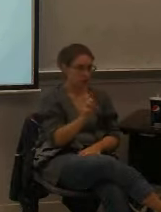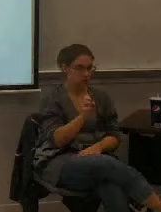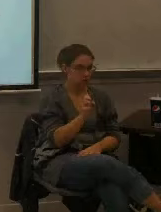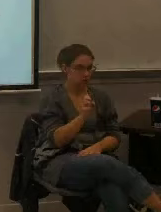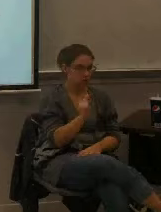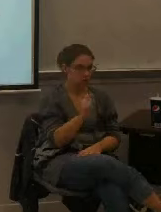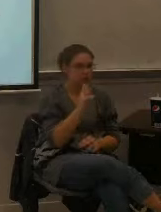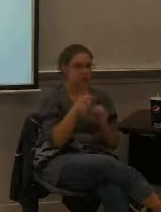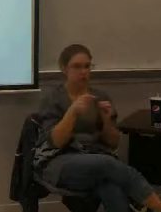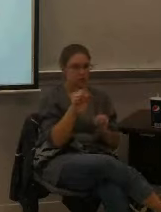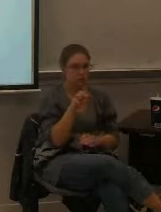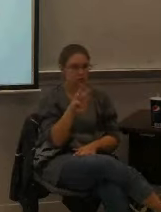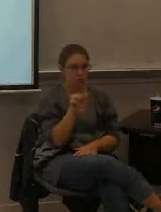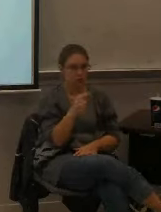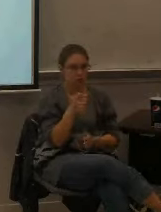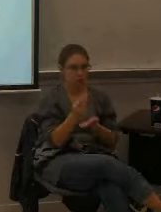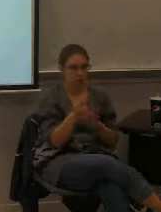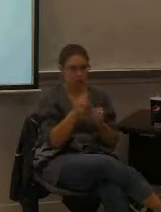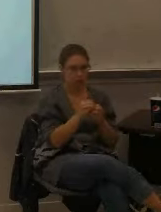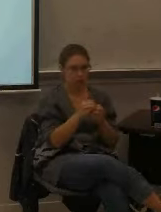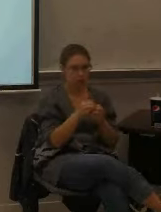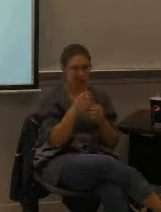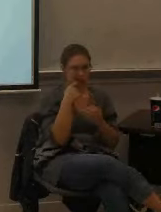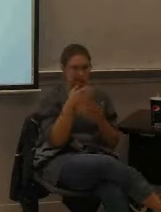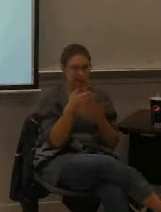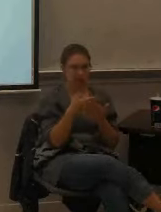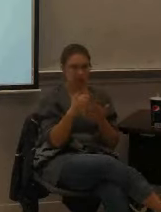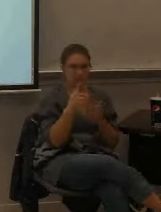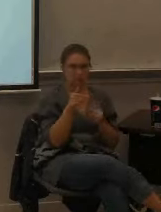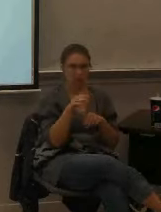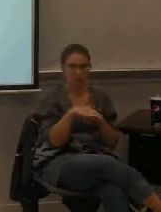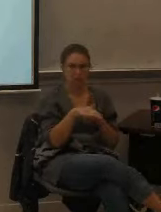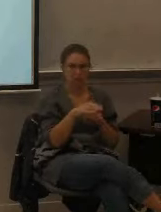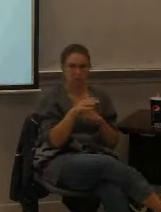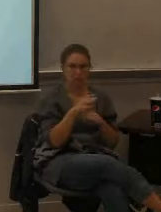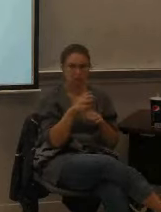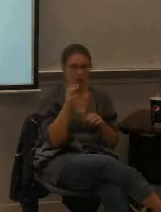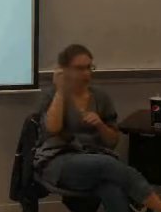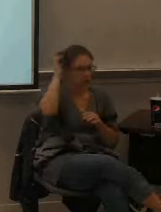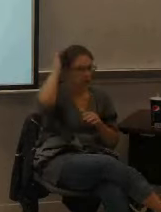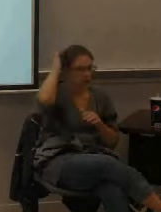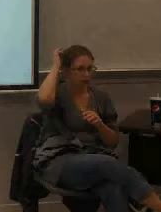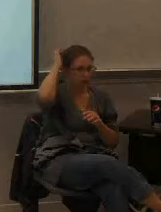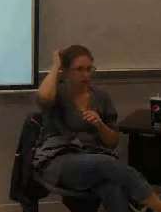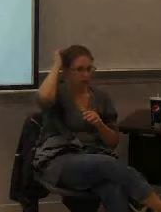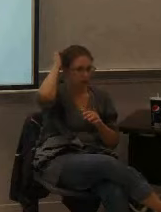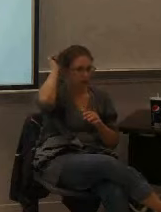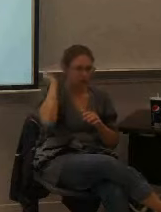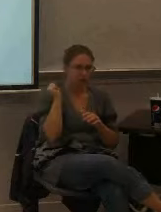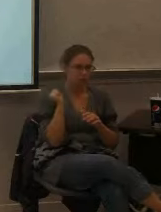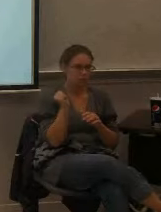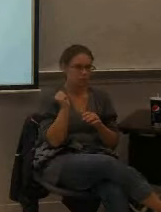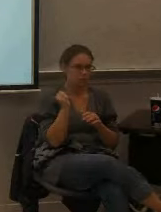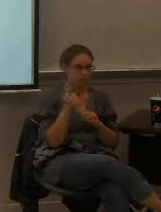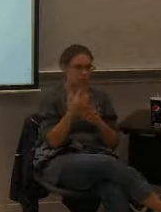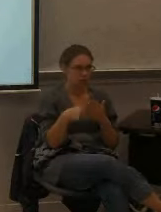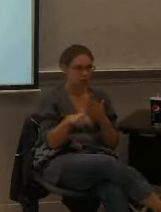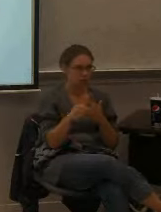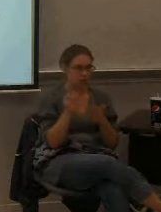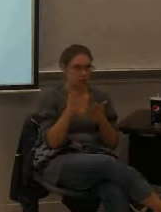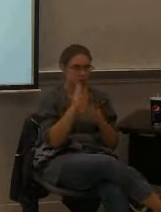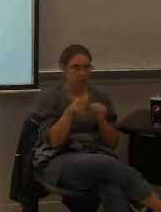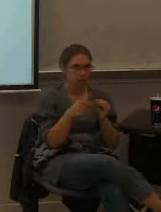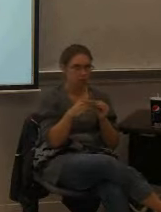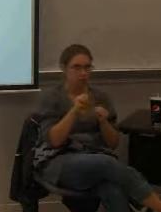I'll talk more about sewage treatment right before we go on. When's that? Next week? Okay, next week. I'll probably talk